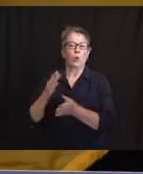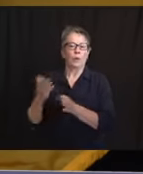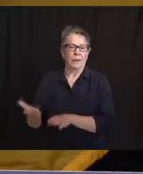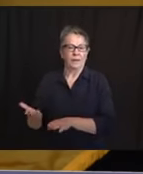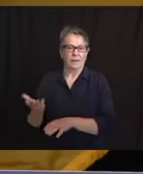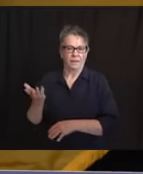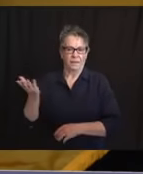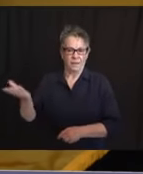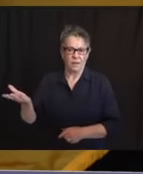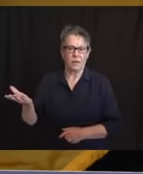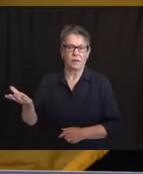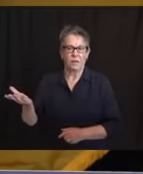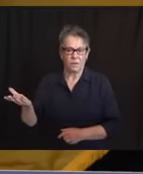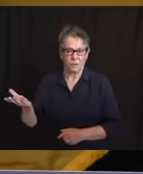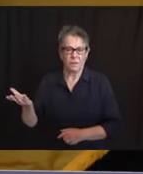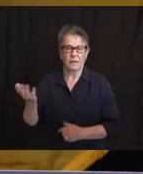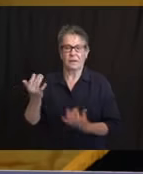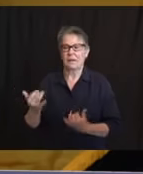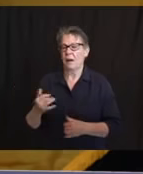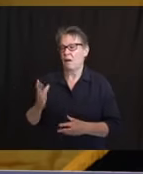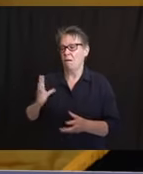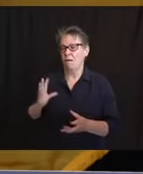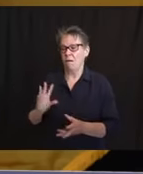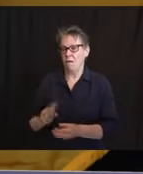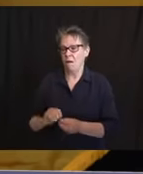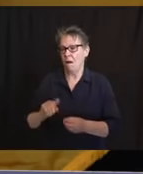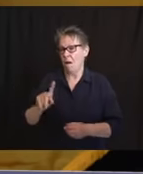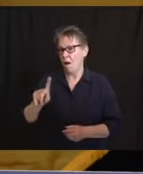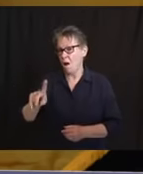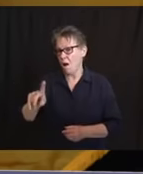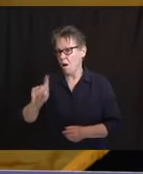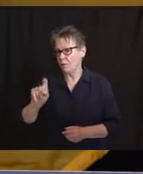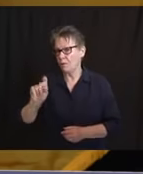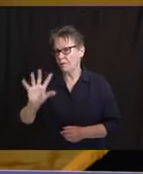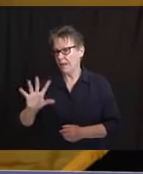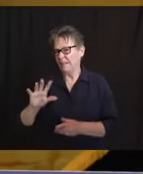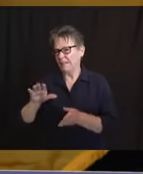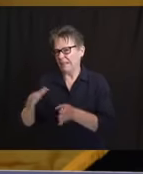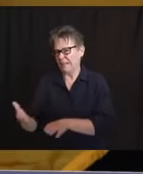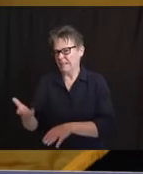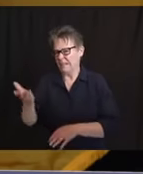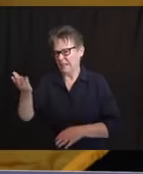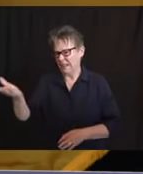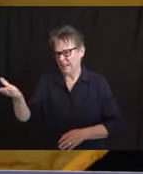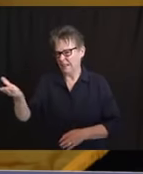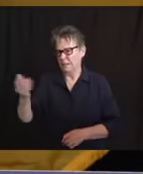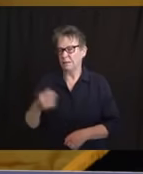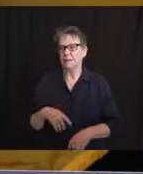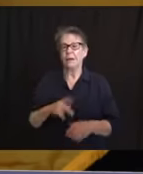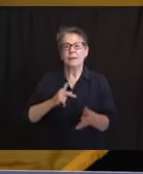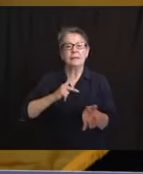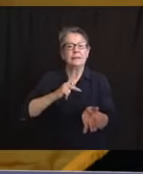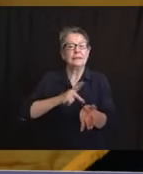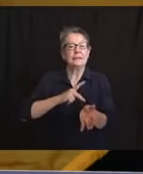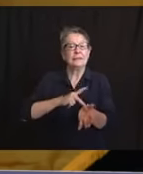of 145 deaths. At our state psychiatric hospitals, the numbers remain the